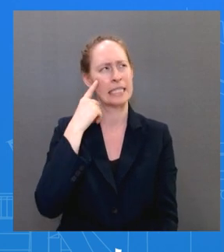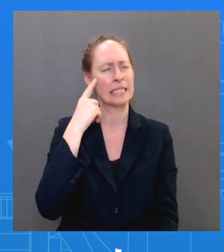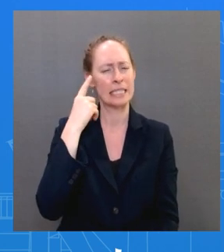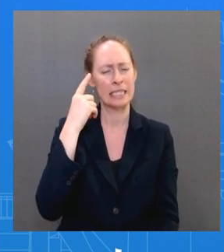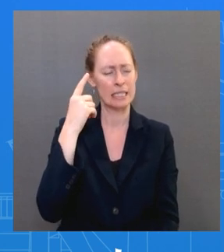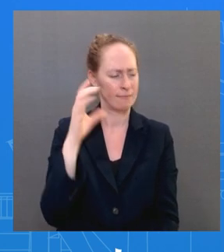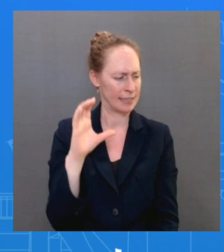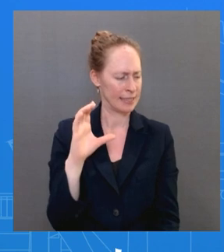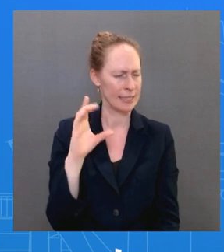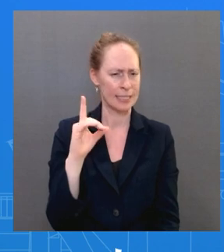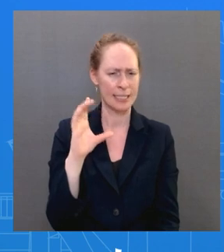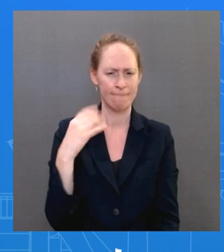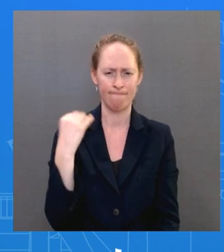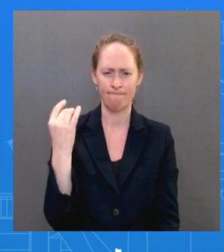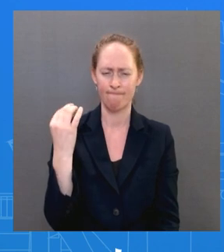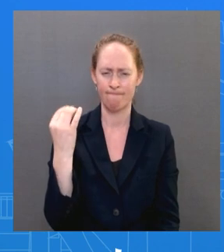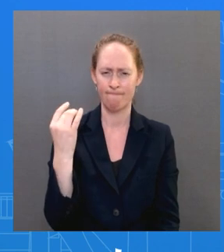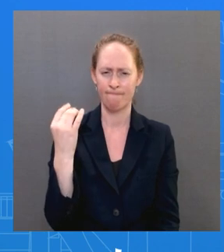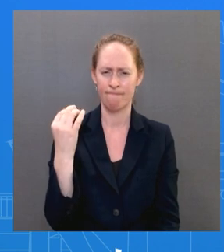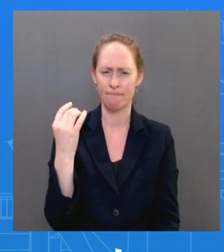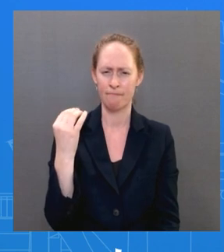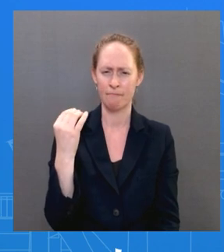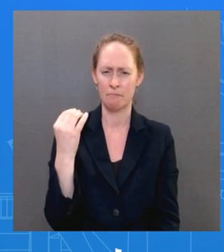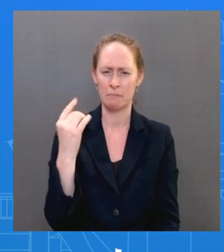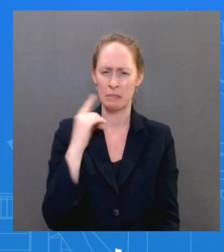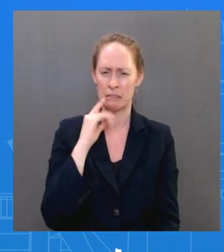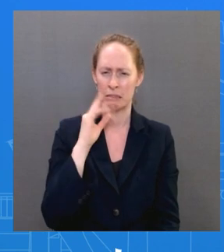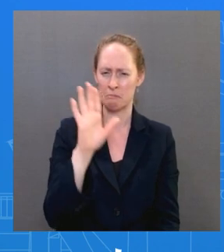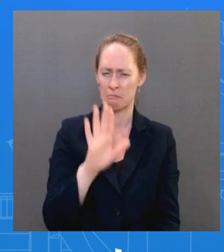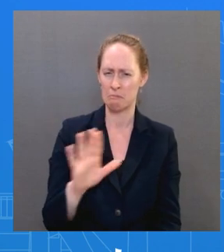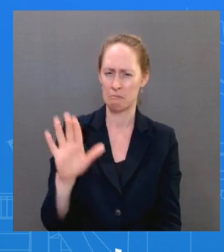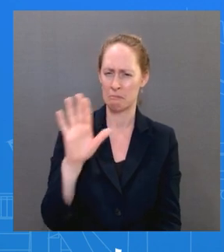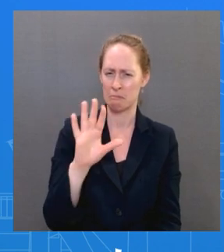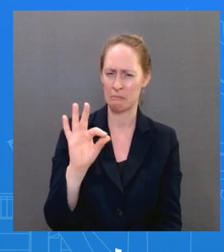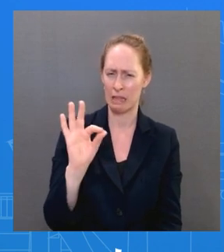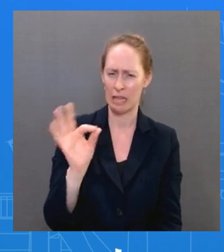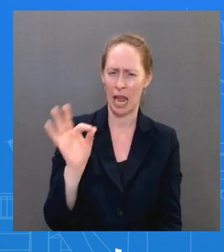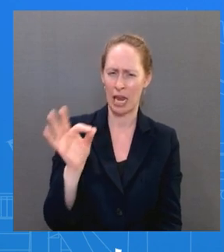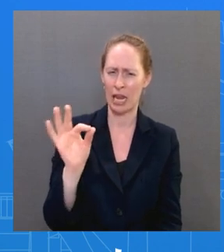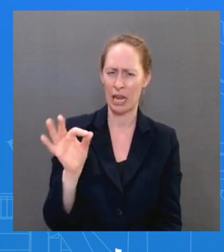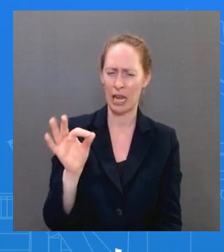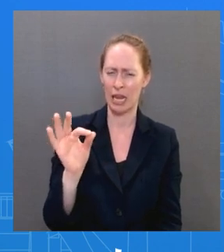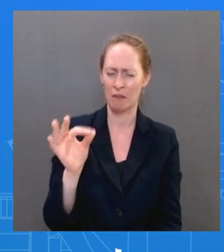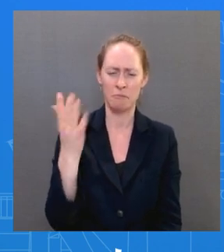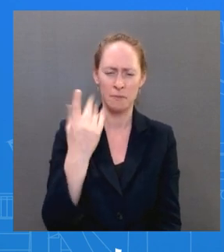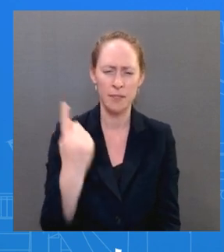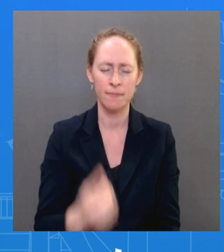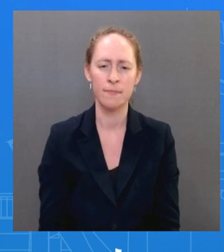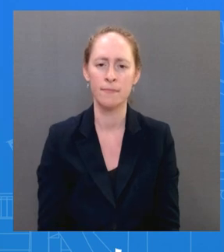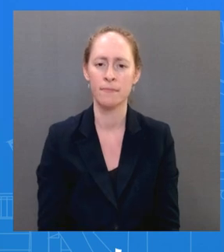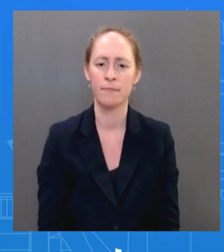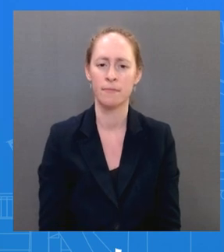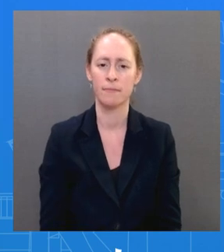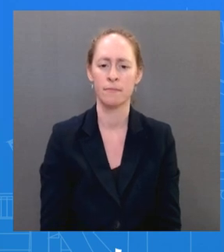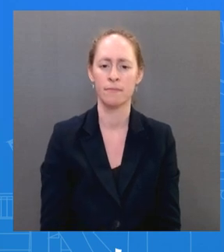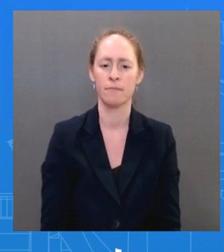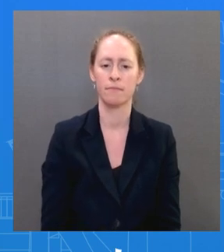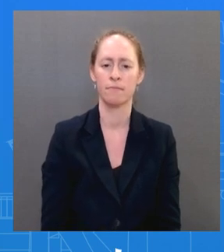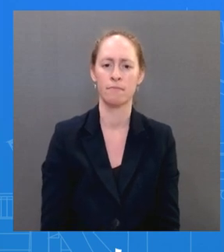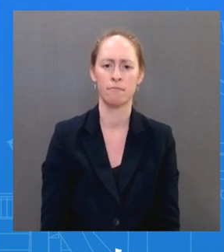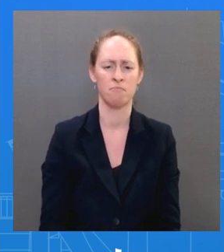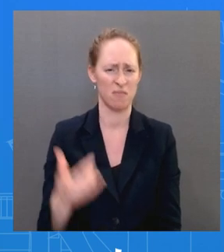90s, but I'd have to just sort of look up. But his has been consistently in the normal range.